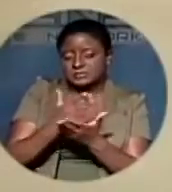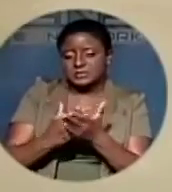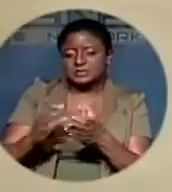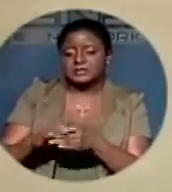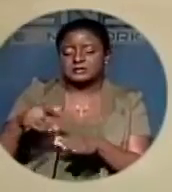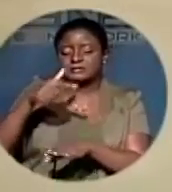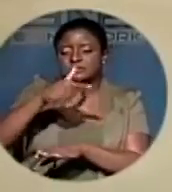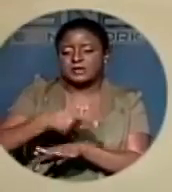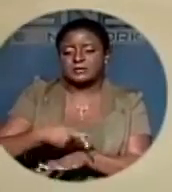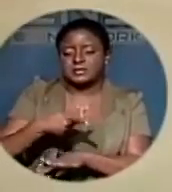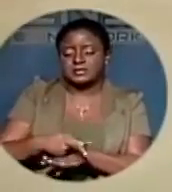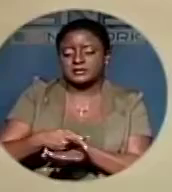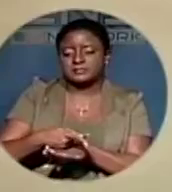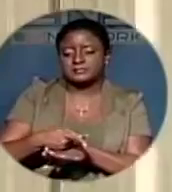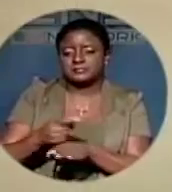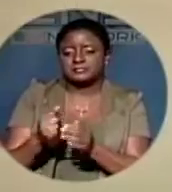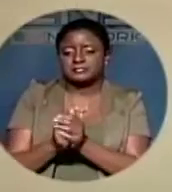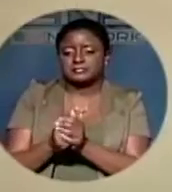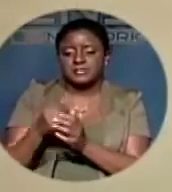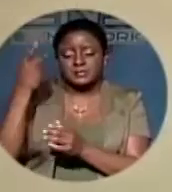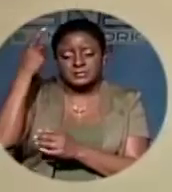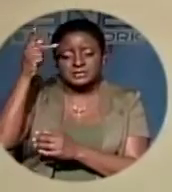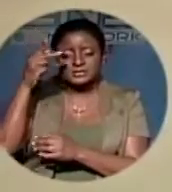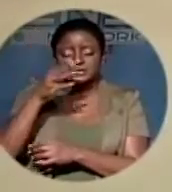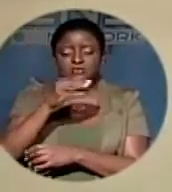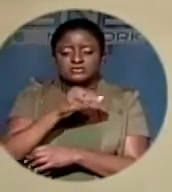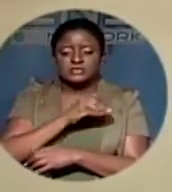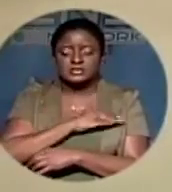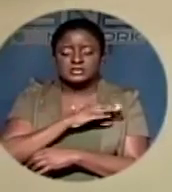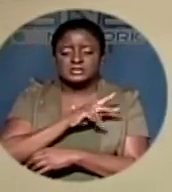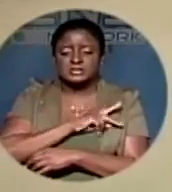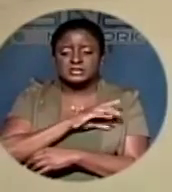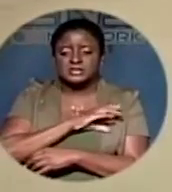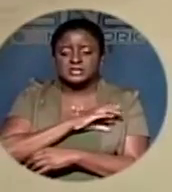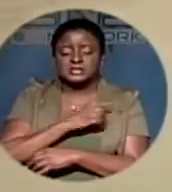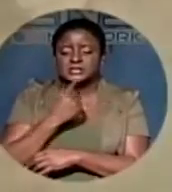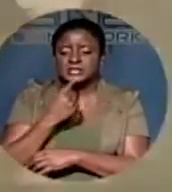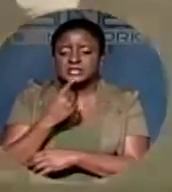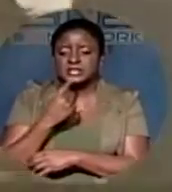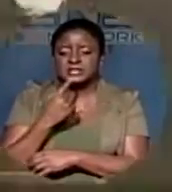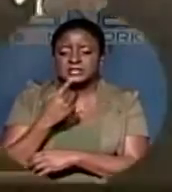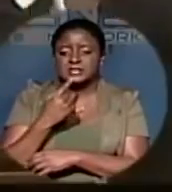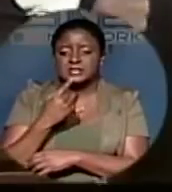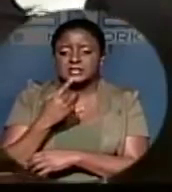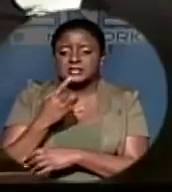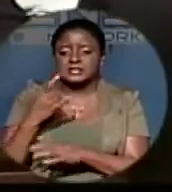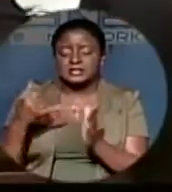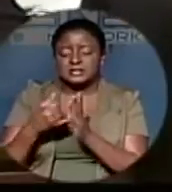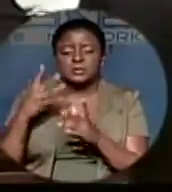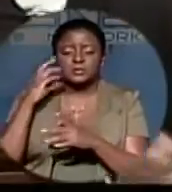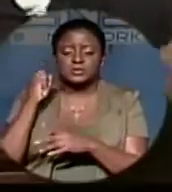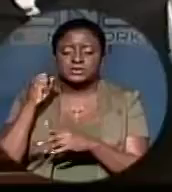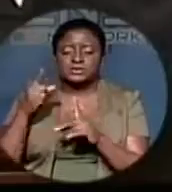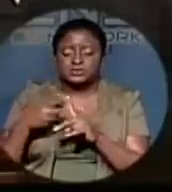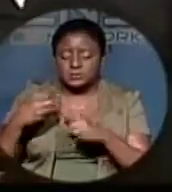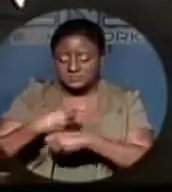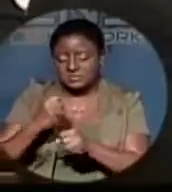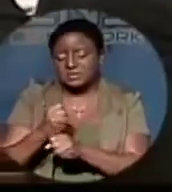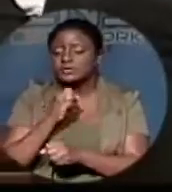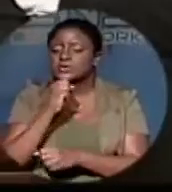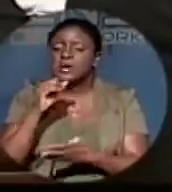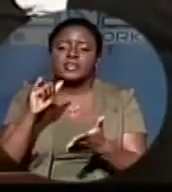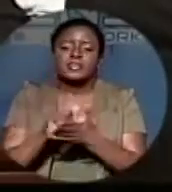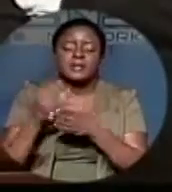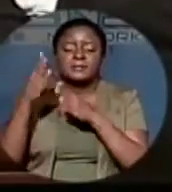Mr. Christie maintains that the idea was to ensure that Bahamians, especially residents of Iguana, had access to the development.